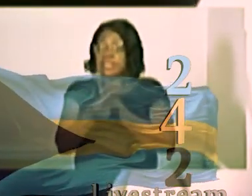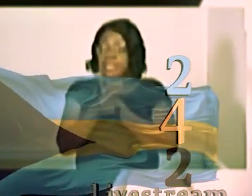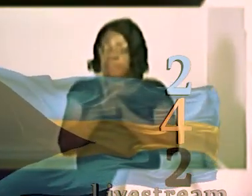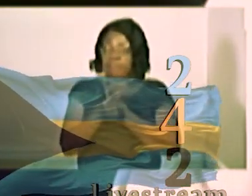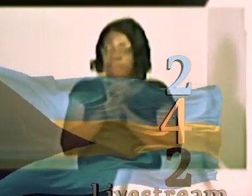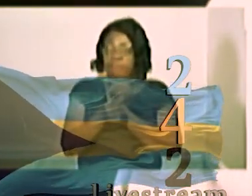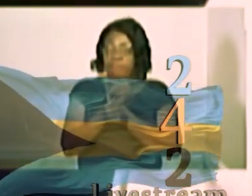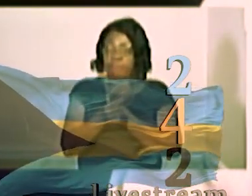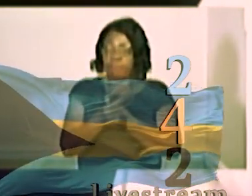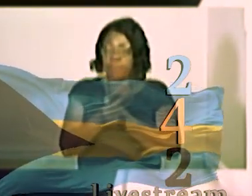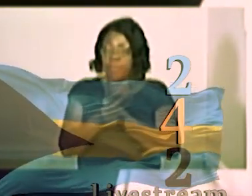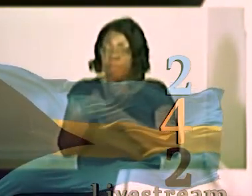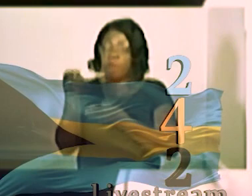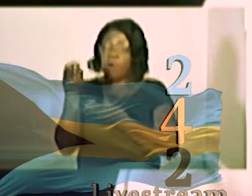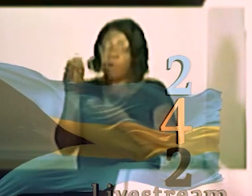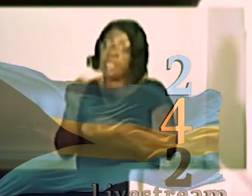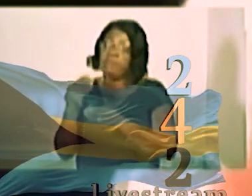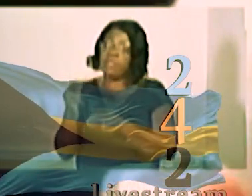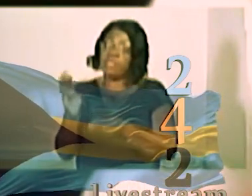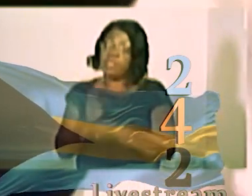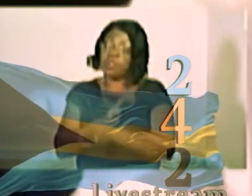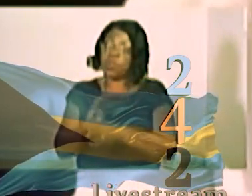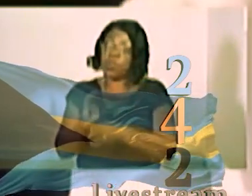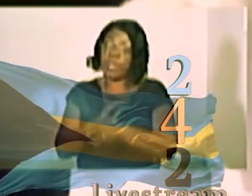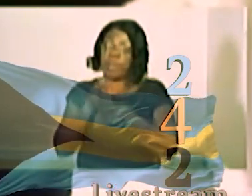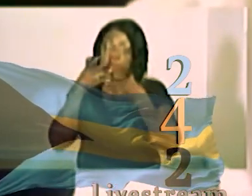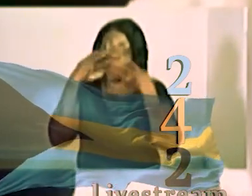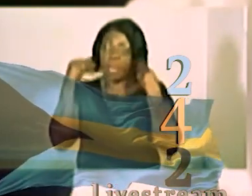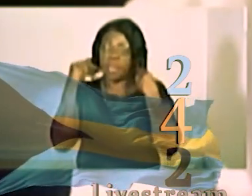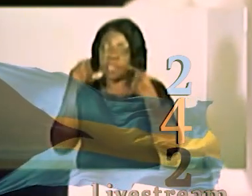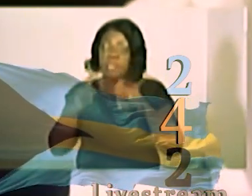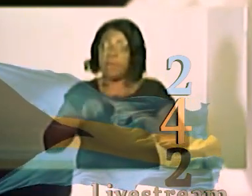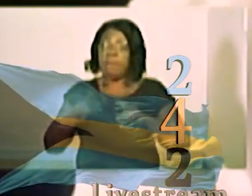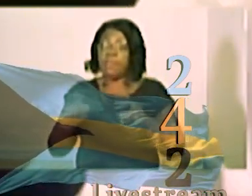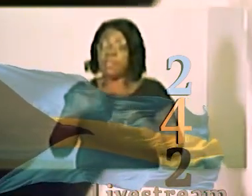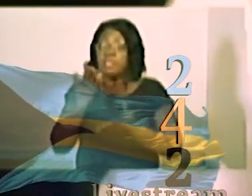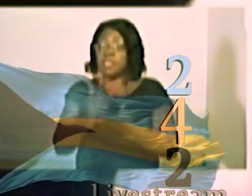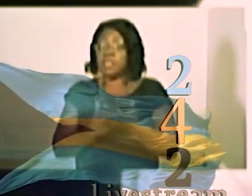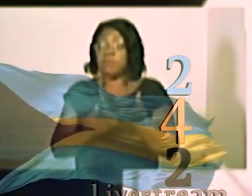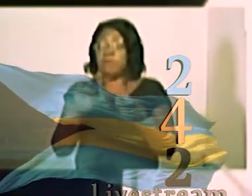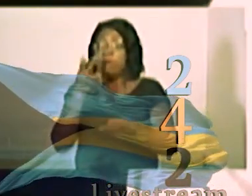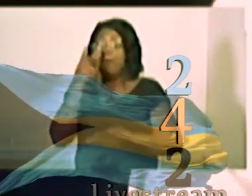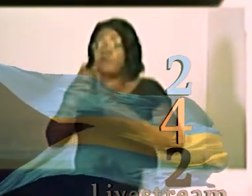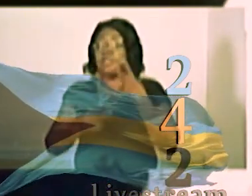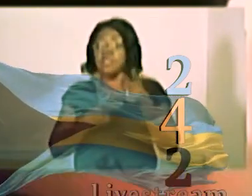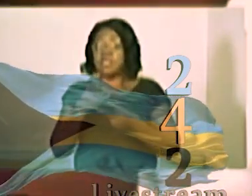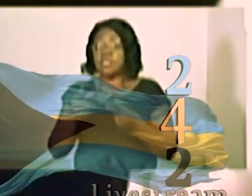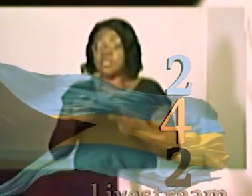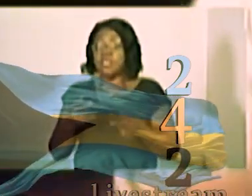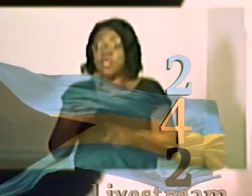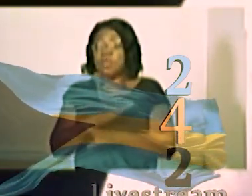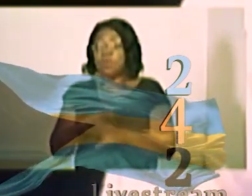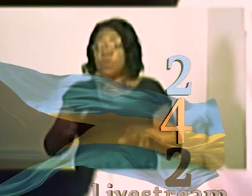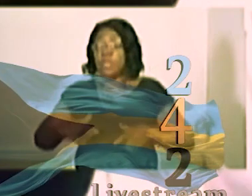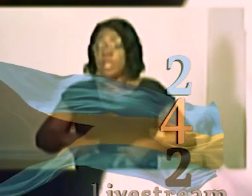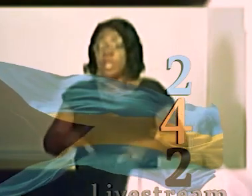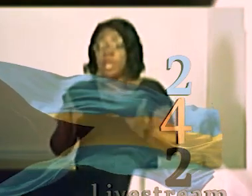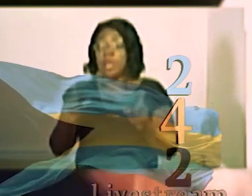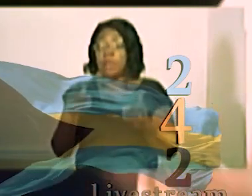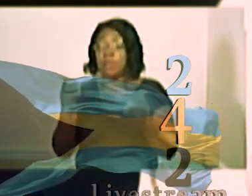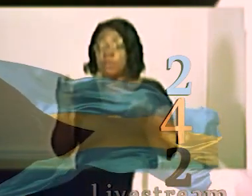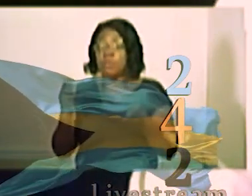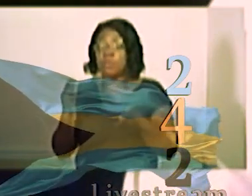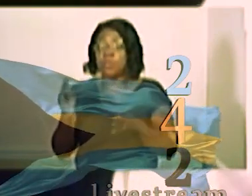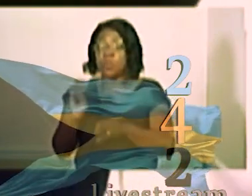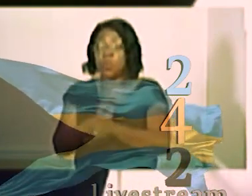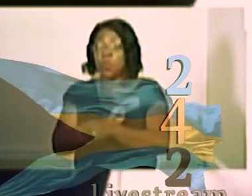it optional for tourists when they come. Many have seen it as discriminatory. How do you justify those things given what's happening in